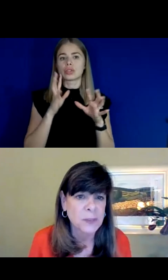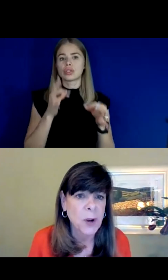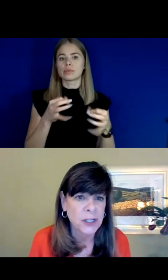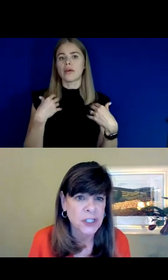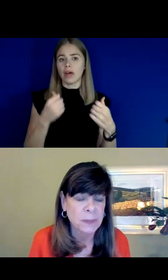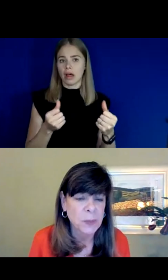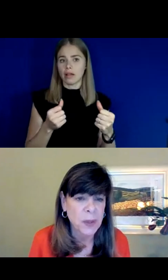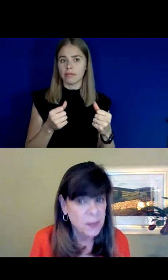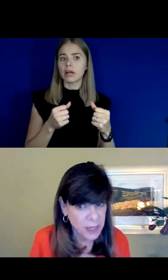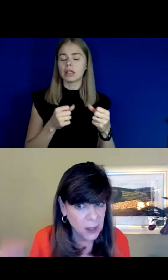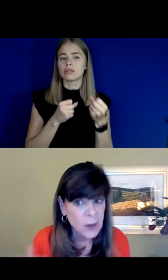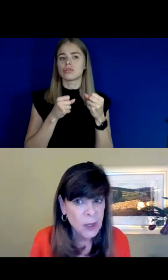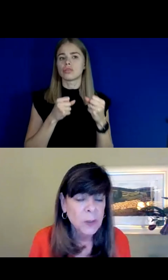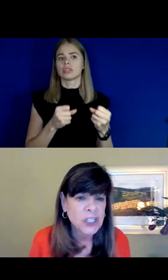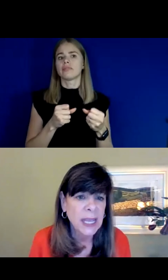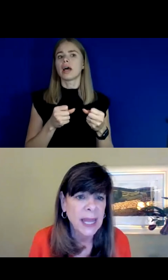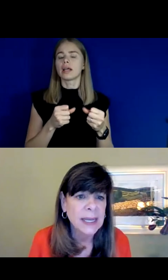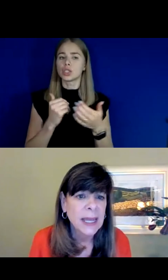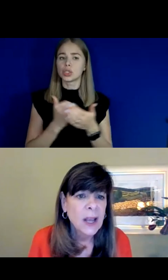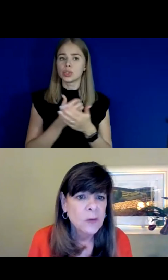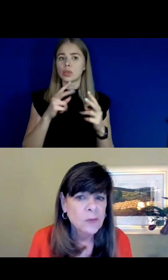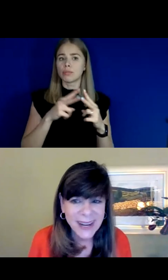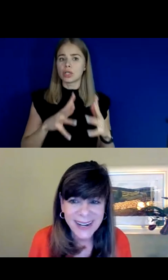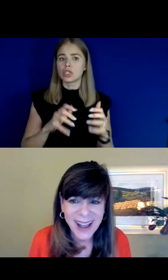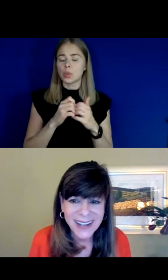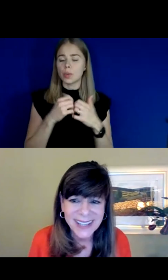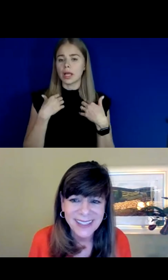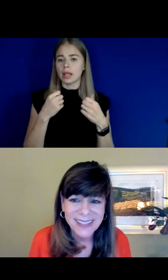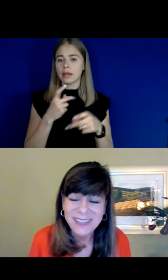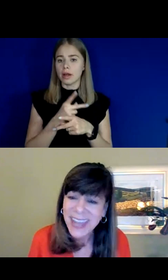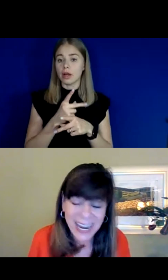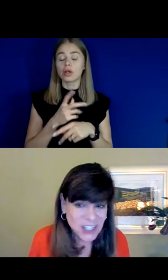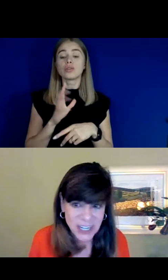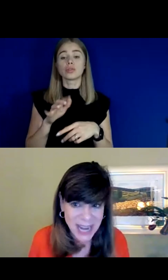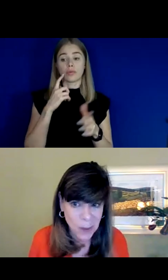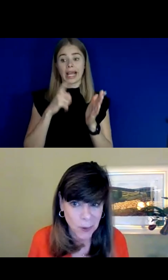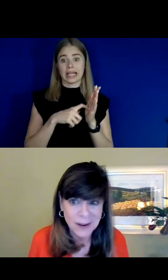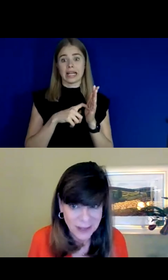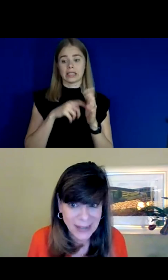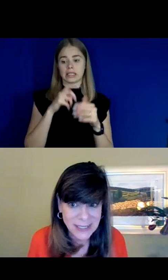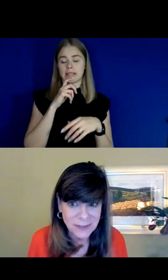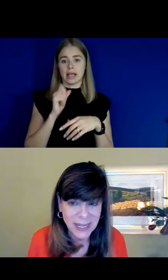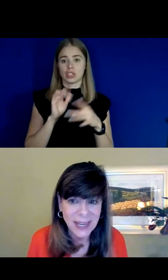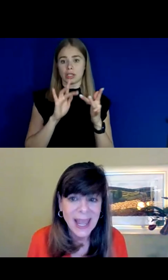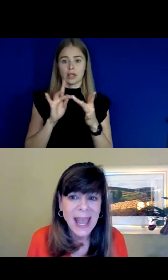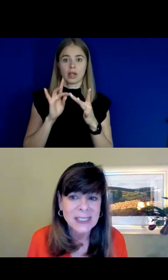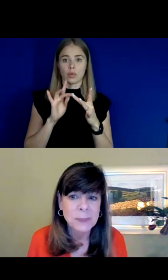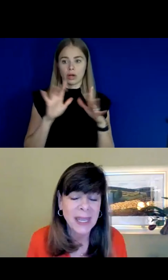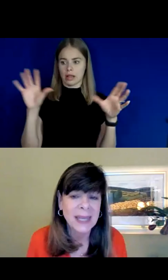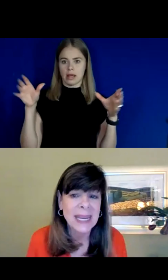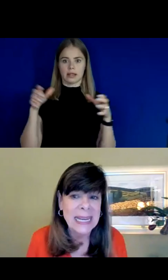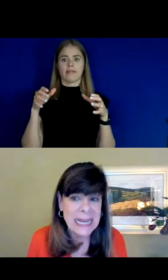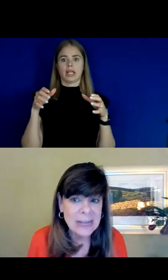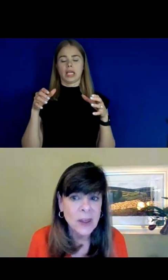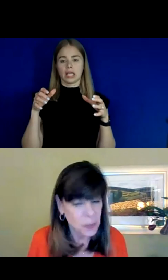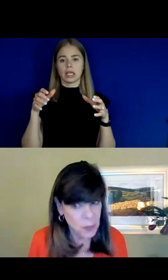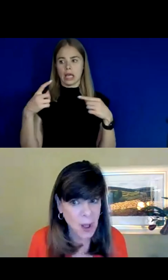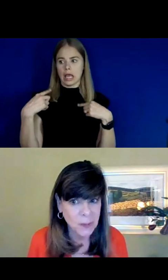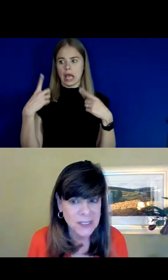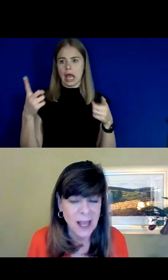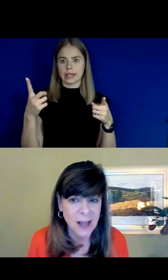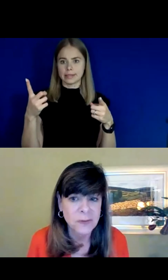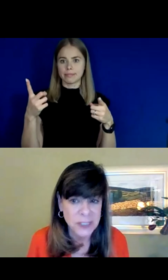solidifying those partnerships with healthcare, which again, recognizing that the aging network collectively has been in